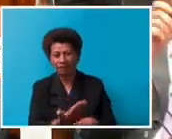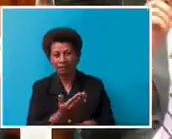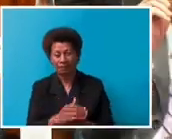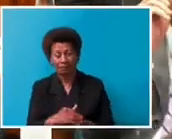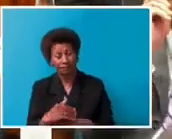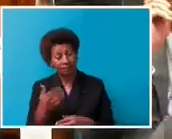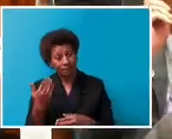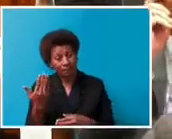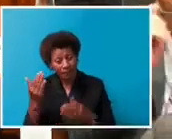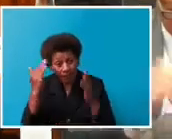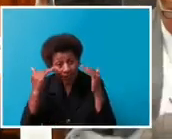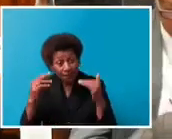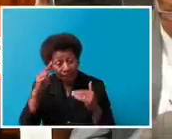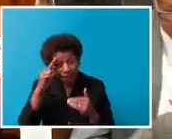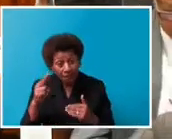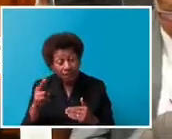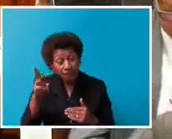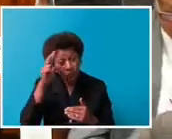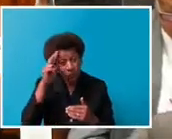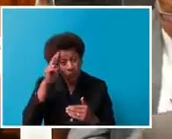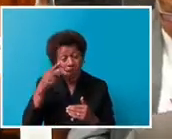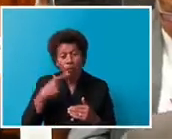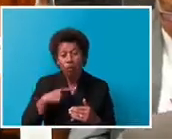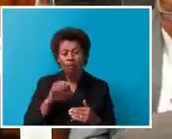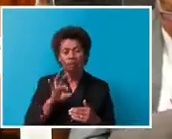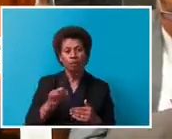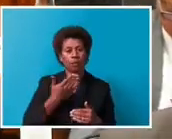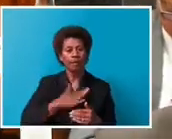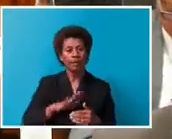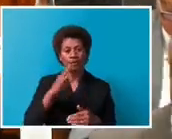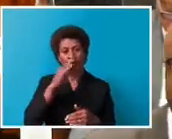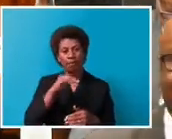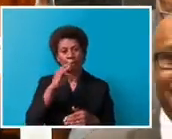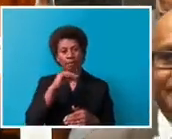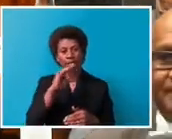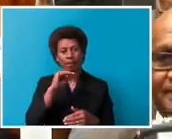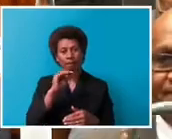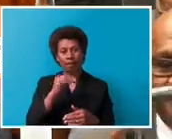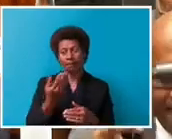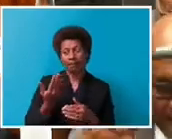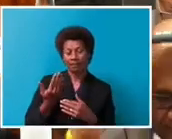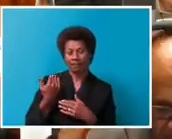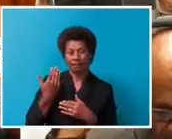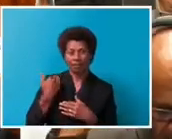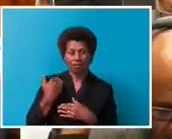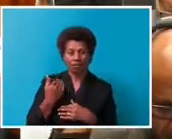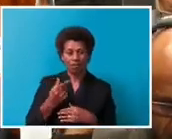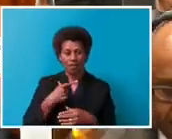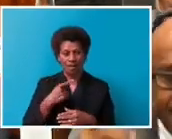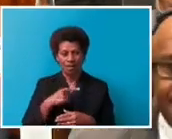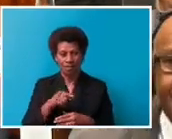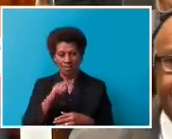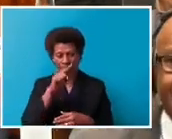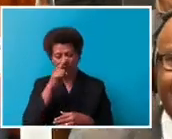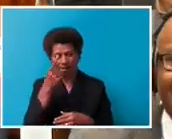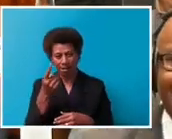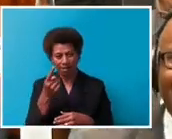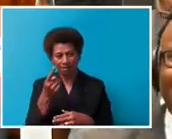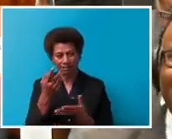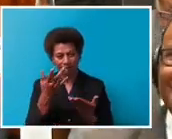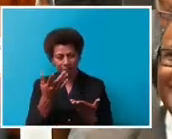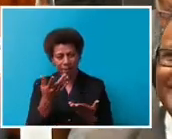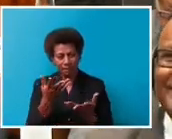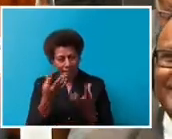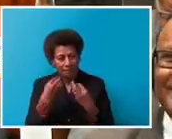Speaker said, the reason why they don't want us to talk about what was there before, because they can't digest the fact